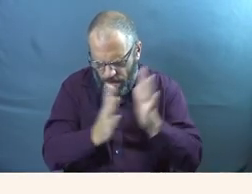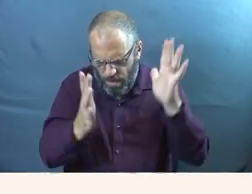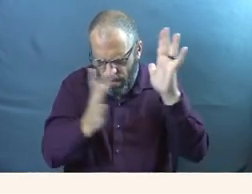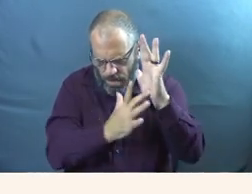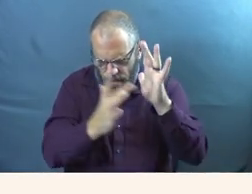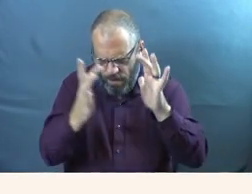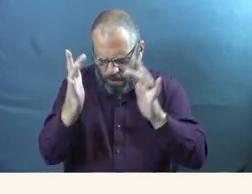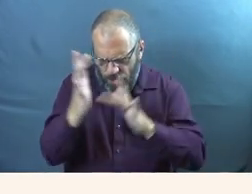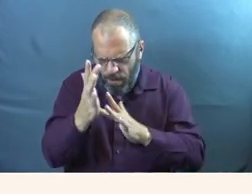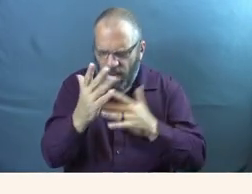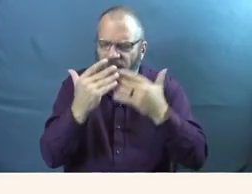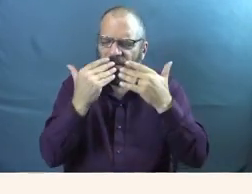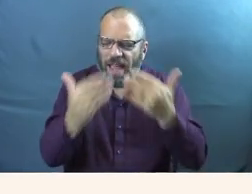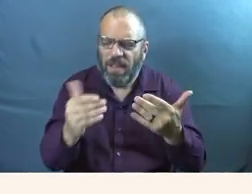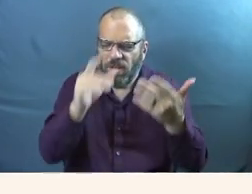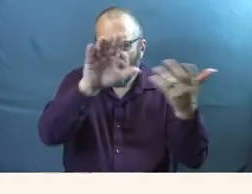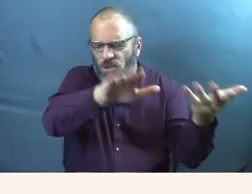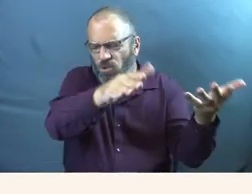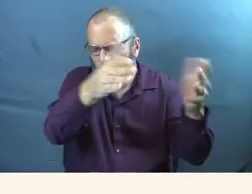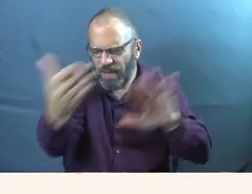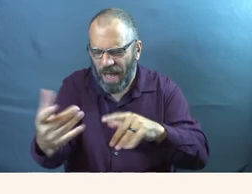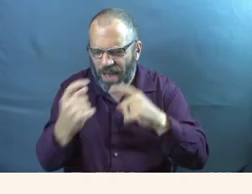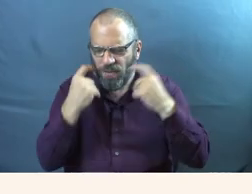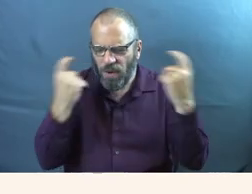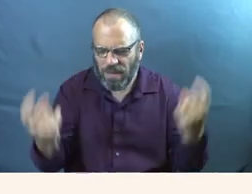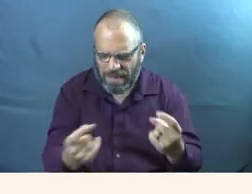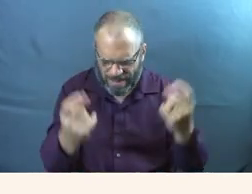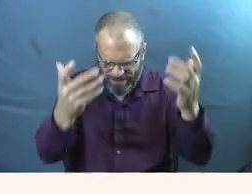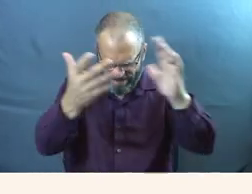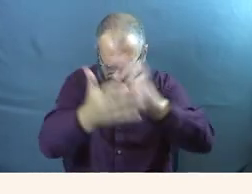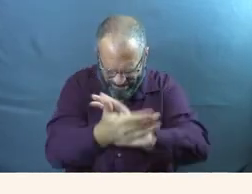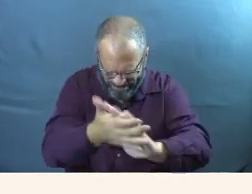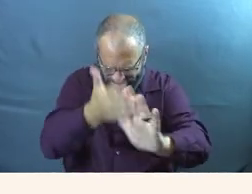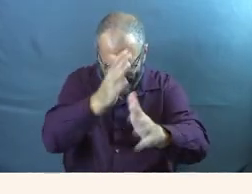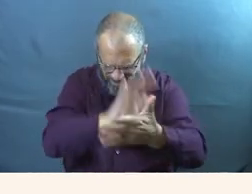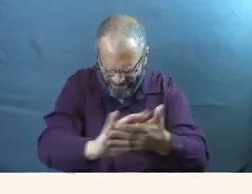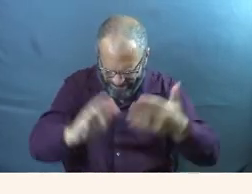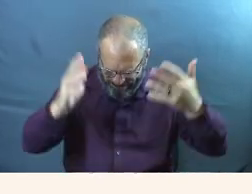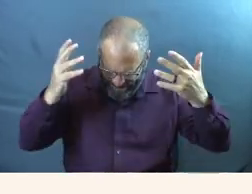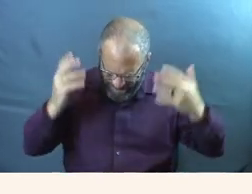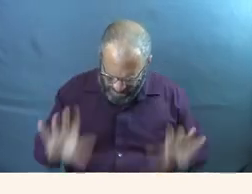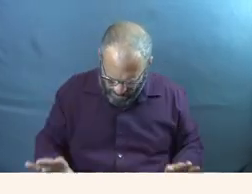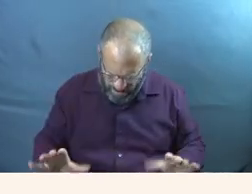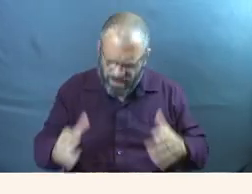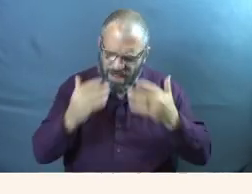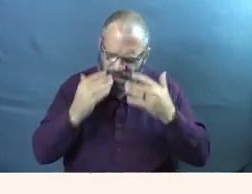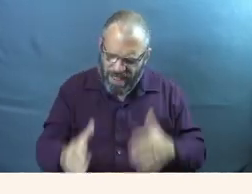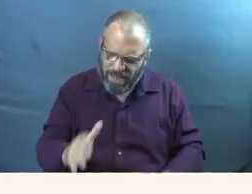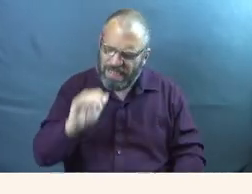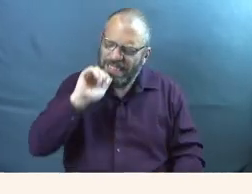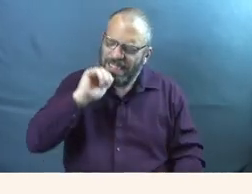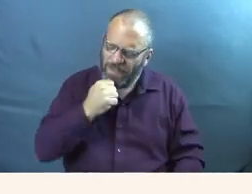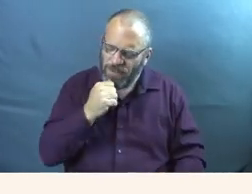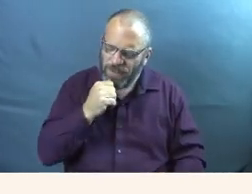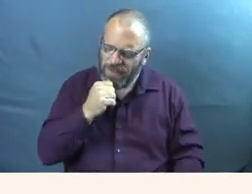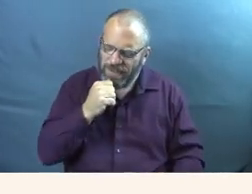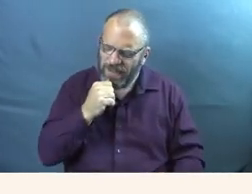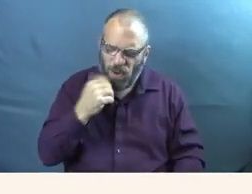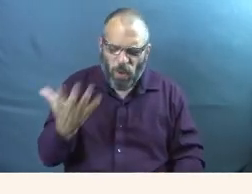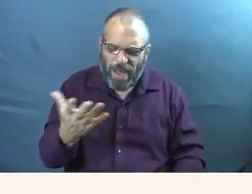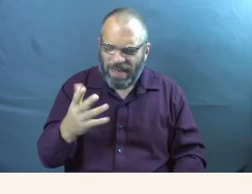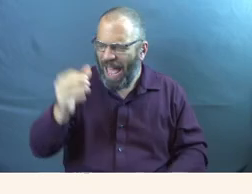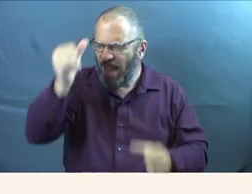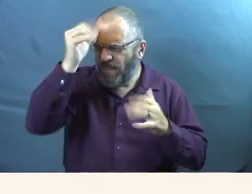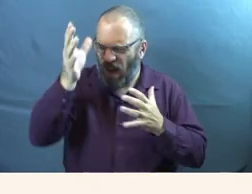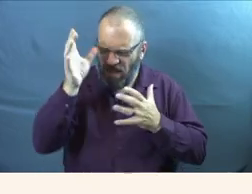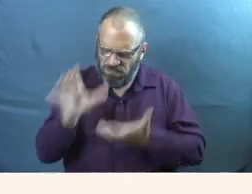Jesus, thank you for dying for our sins completely and for real. Thank you, God, that your suffering and the suffering that the